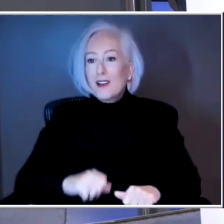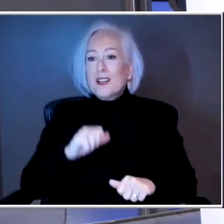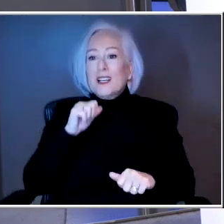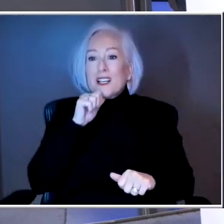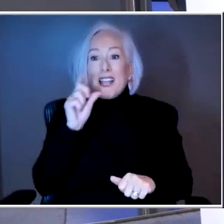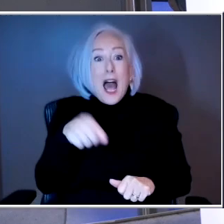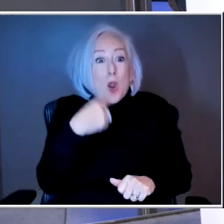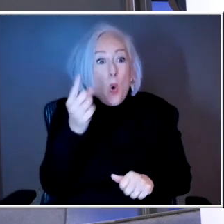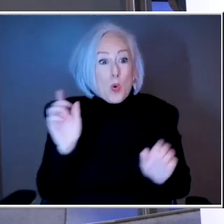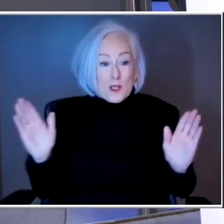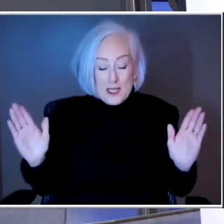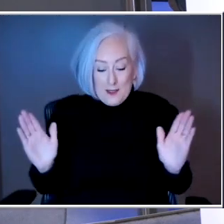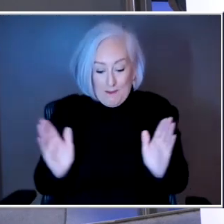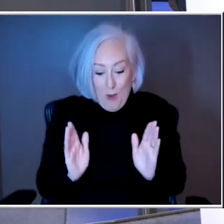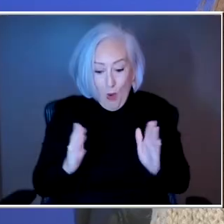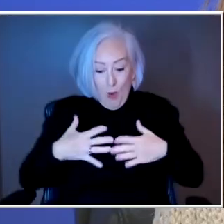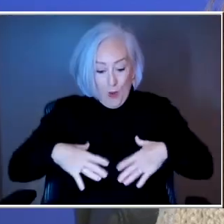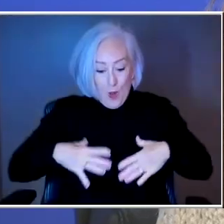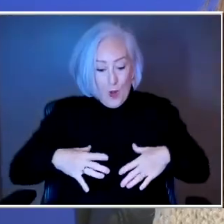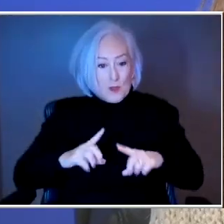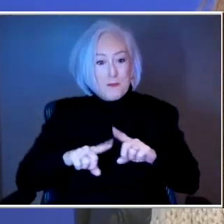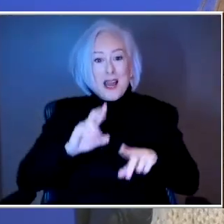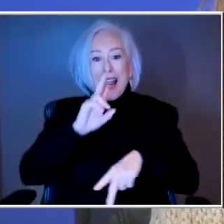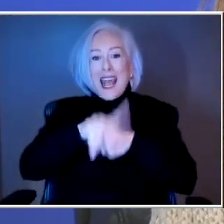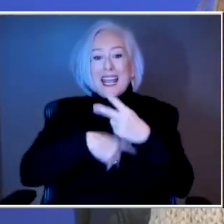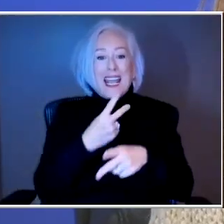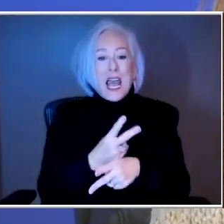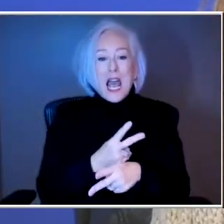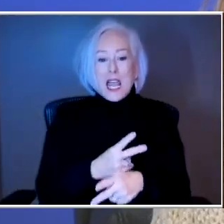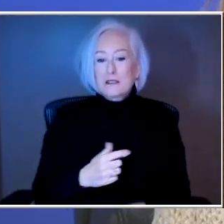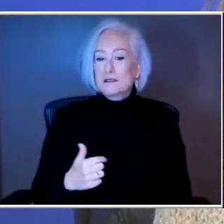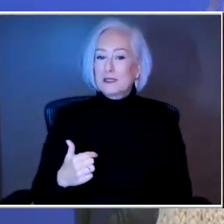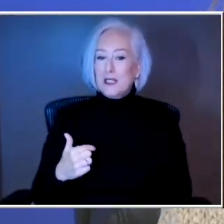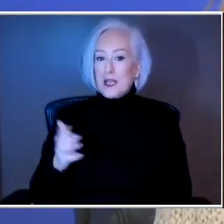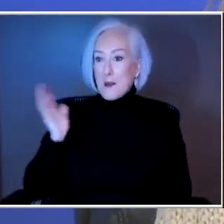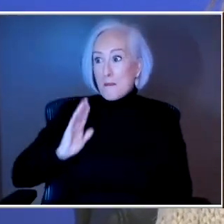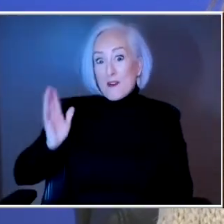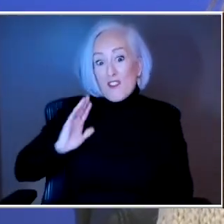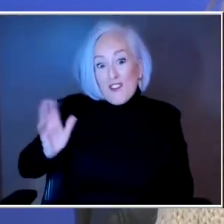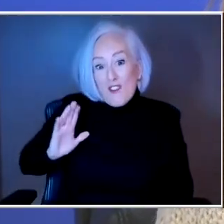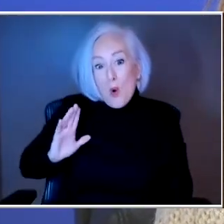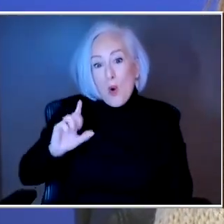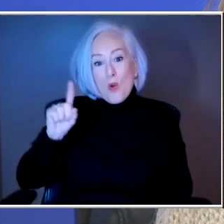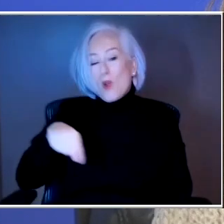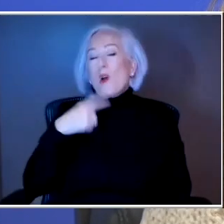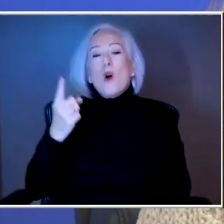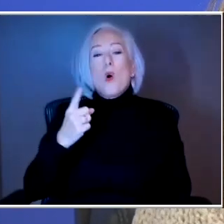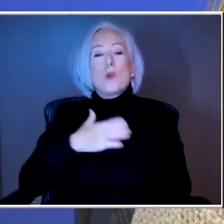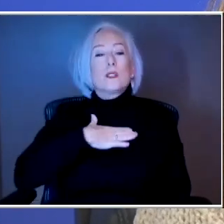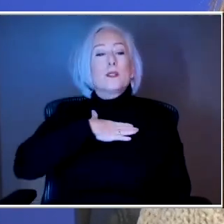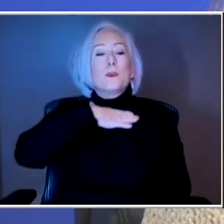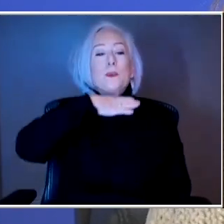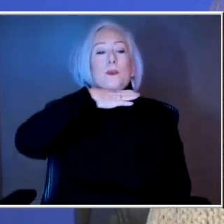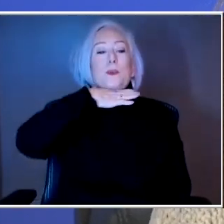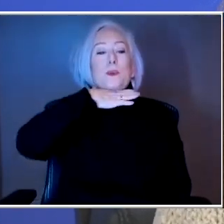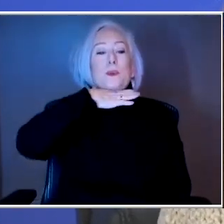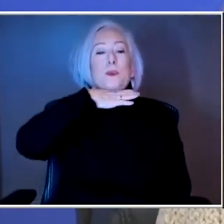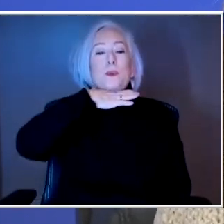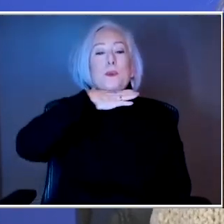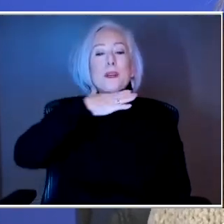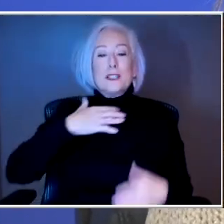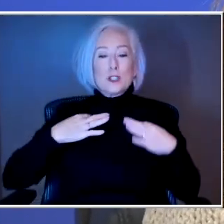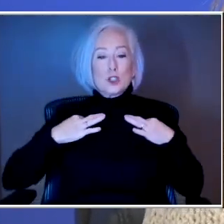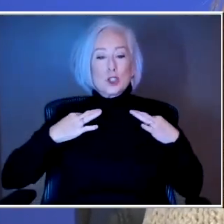clothes, right? I would never wear a V-neck. I would only wear high-necked shirts because I